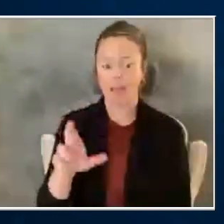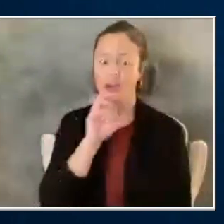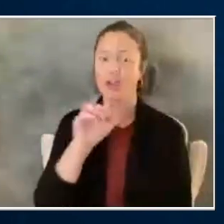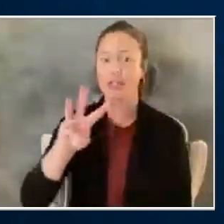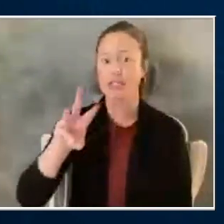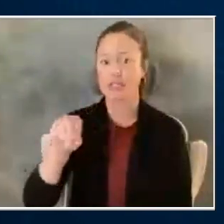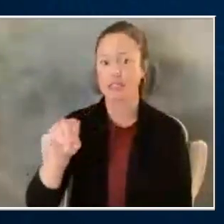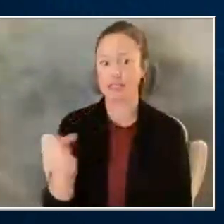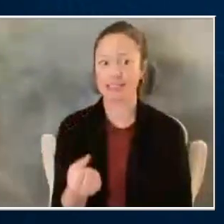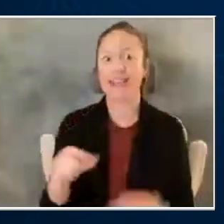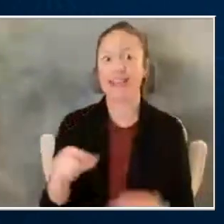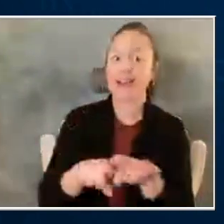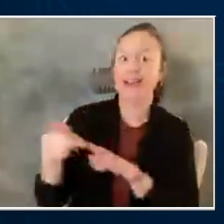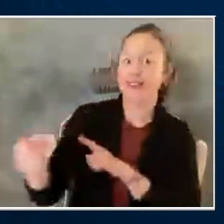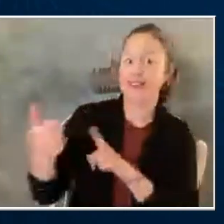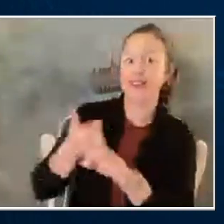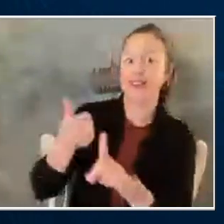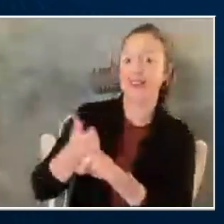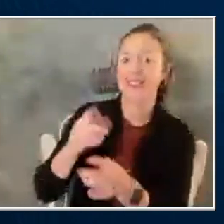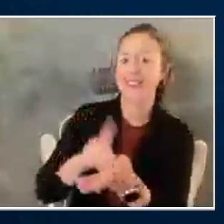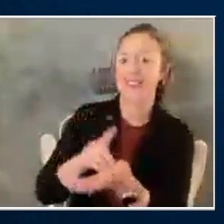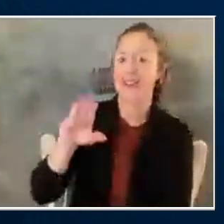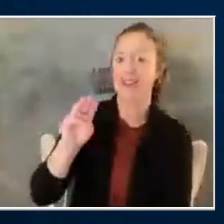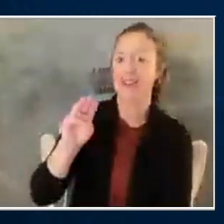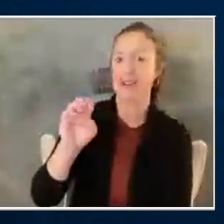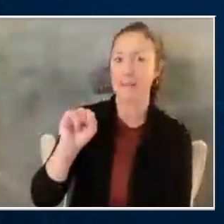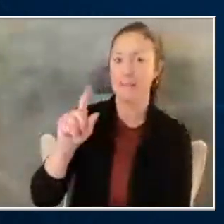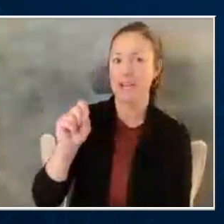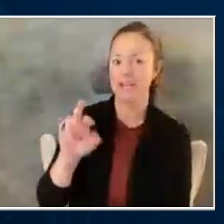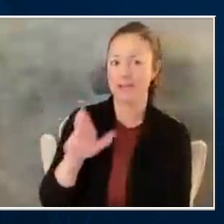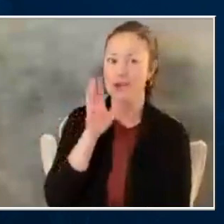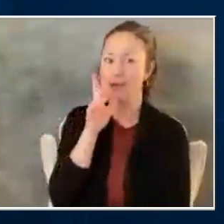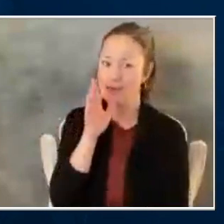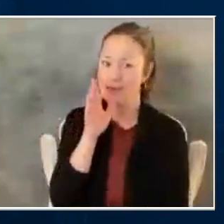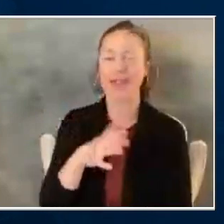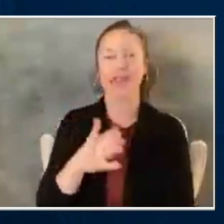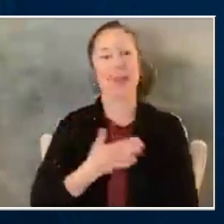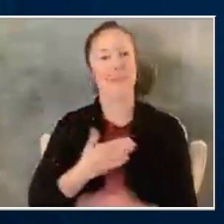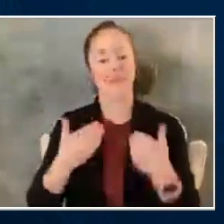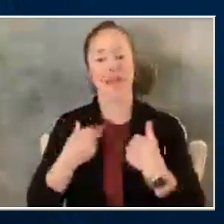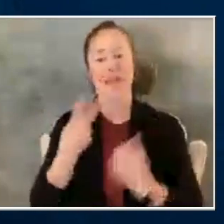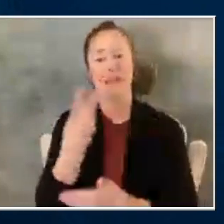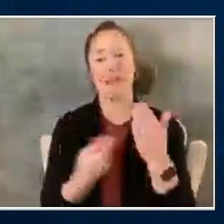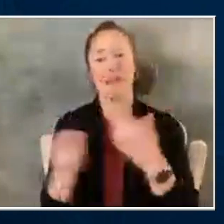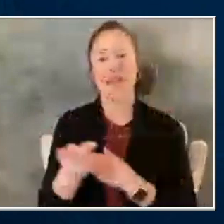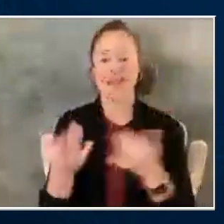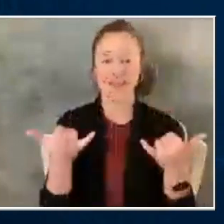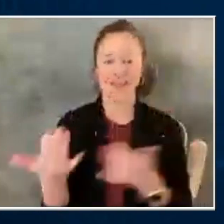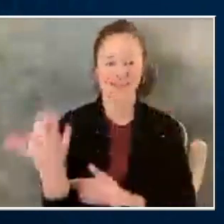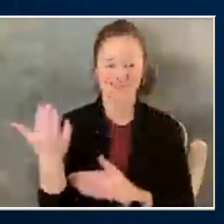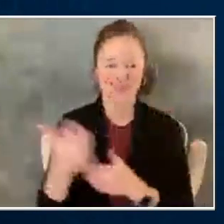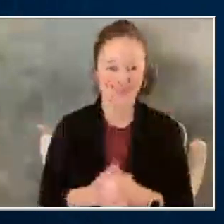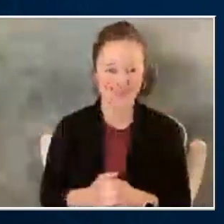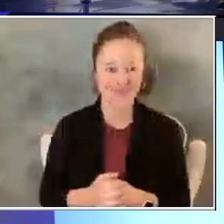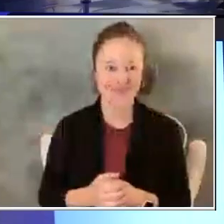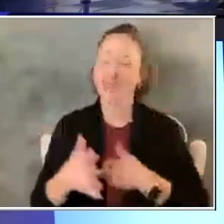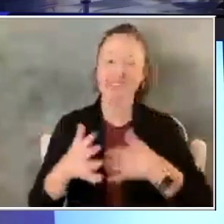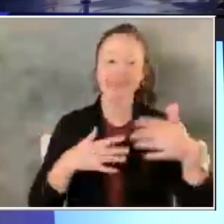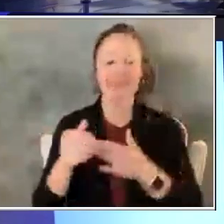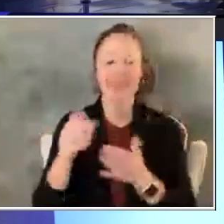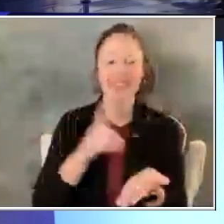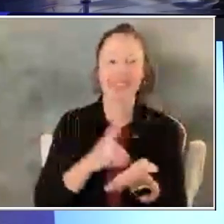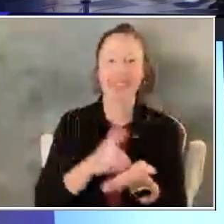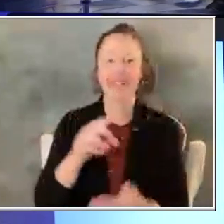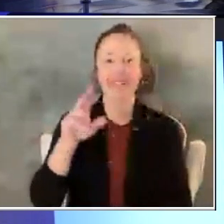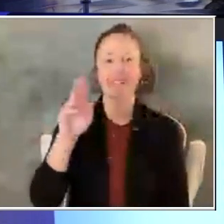happens to be Dr. Meister's mother, so we're glad to have this mother-daughter duo here with us this morning. So, Dr. Kalendar-Rich, I want to talk with you a little bit about